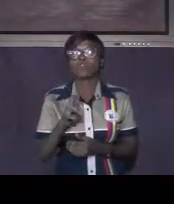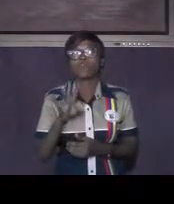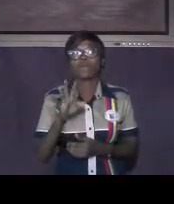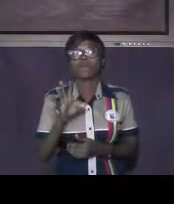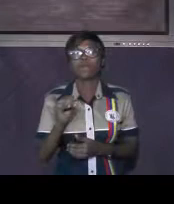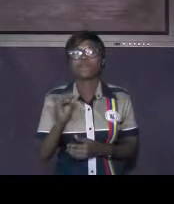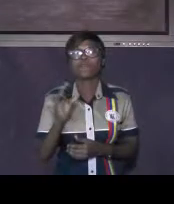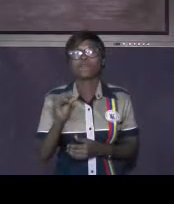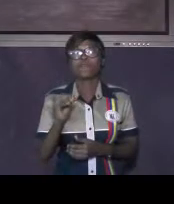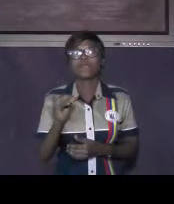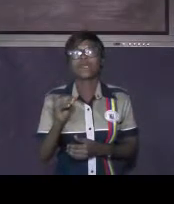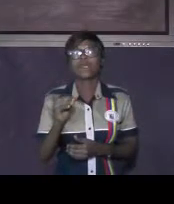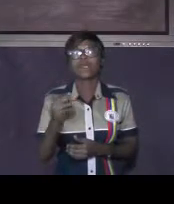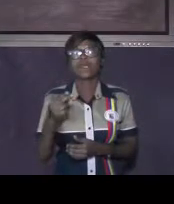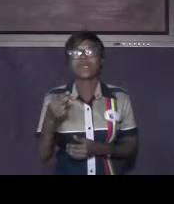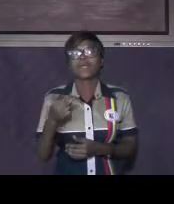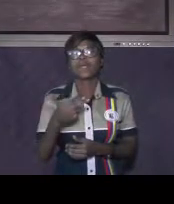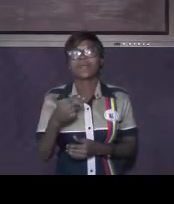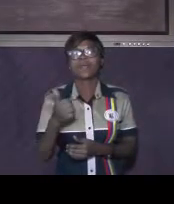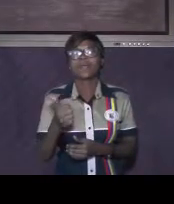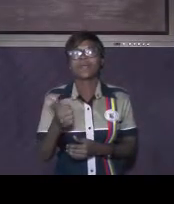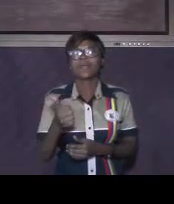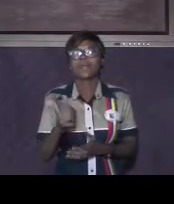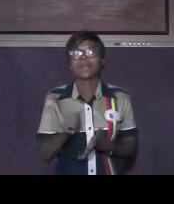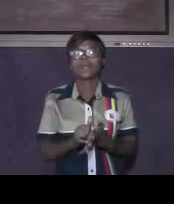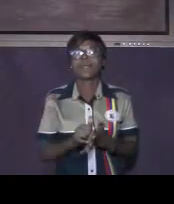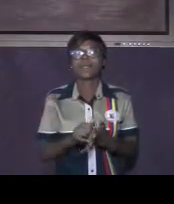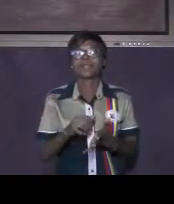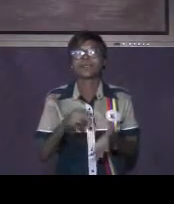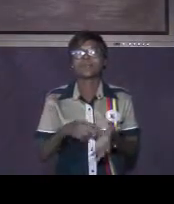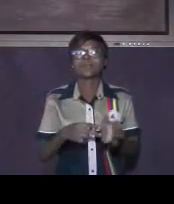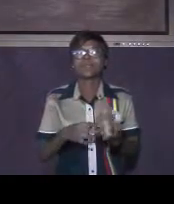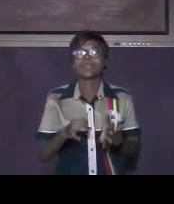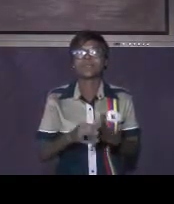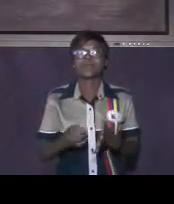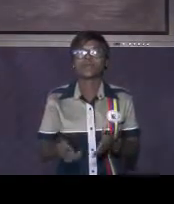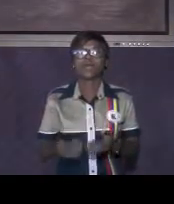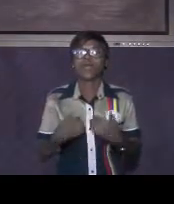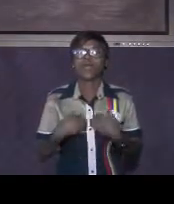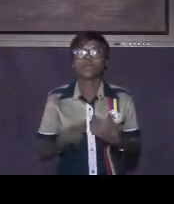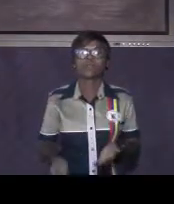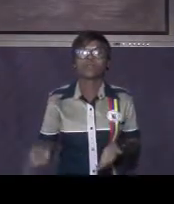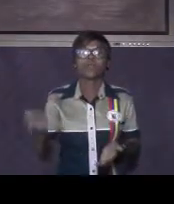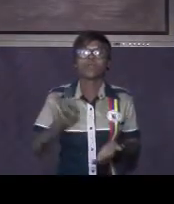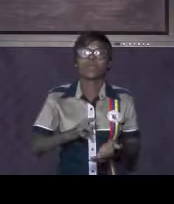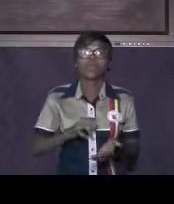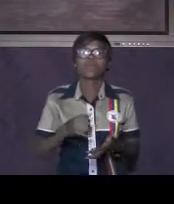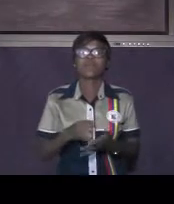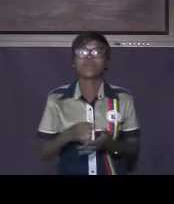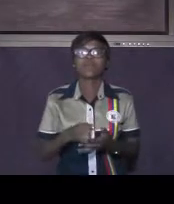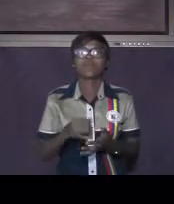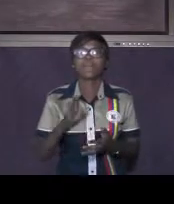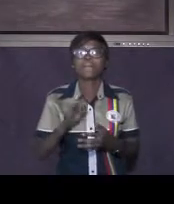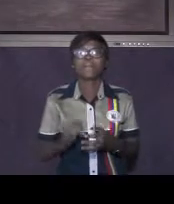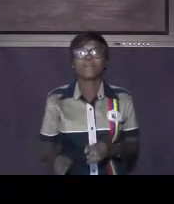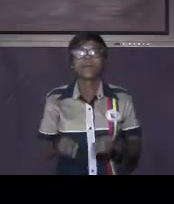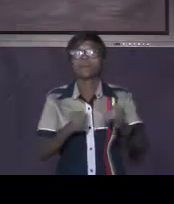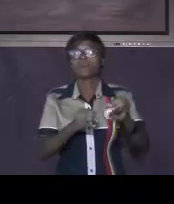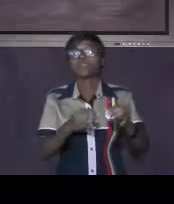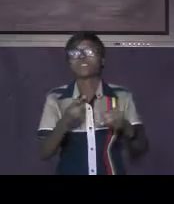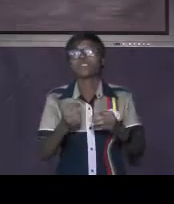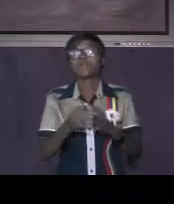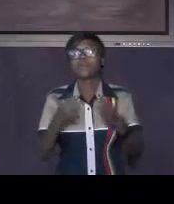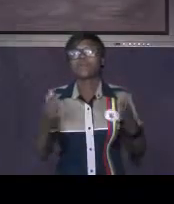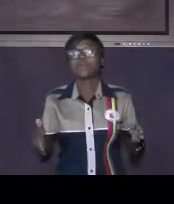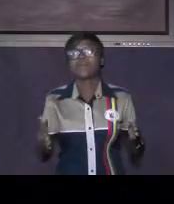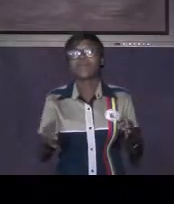Okay, it's 250 hectares. And that means we have increased this. So we have to increase this as well by putting the bigger number of these